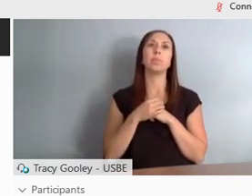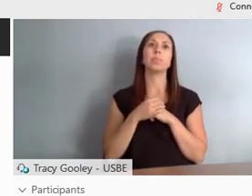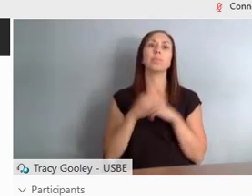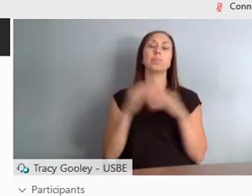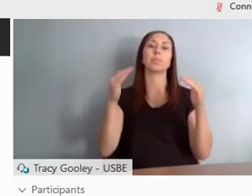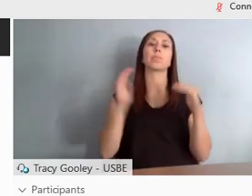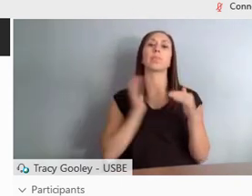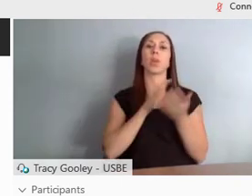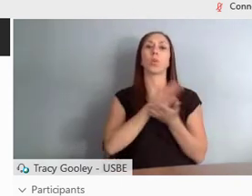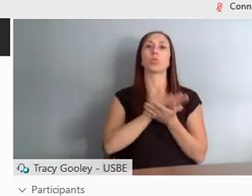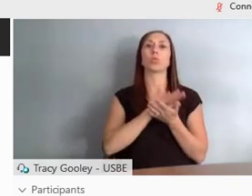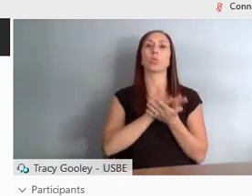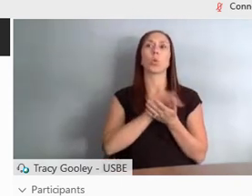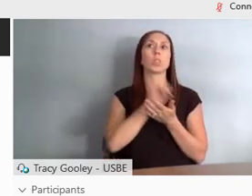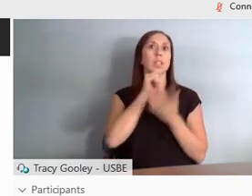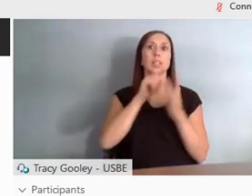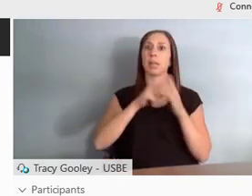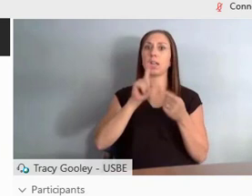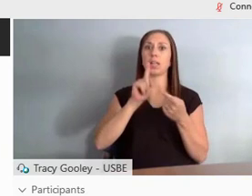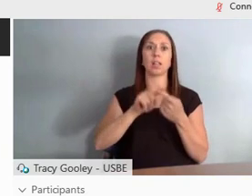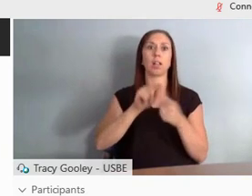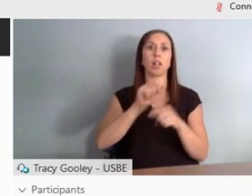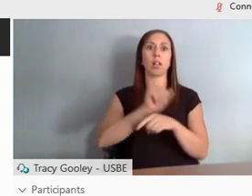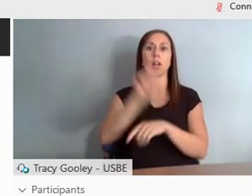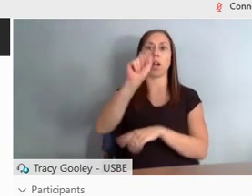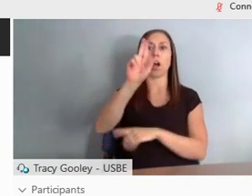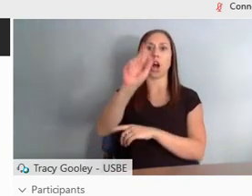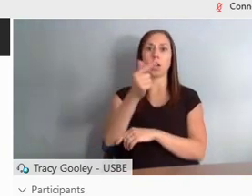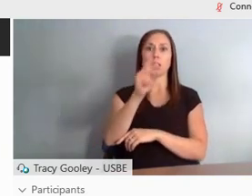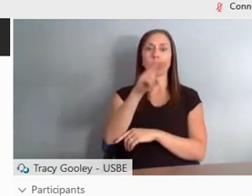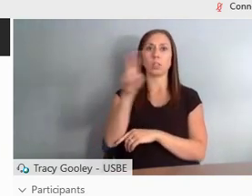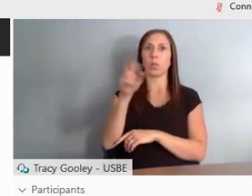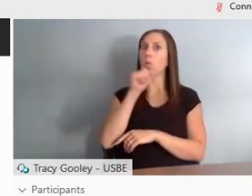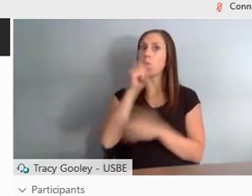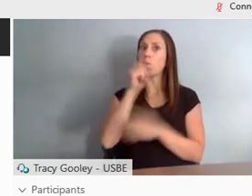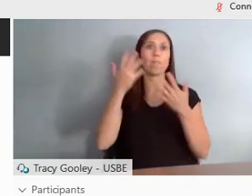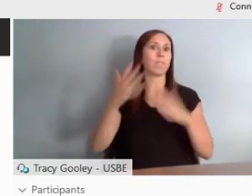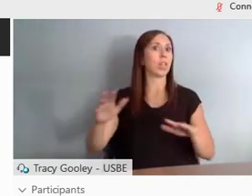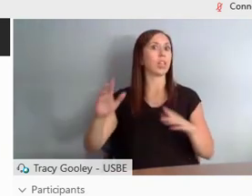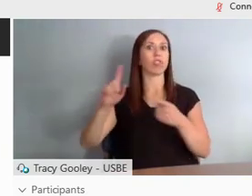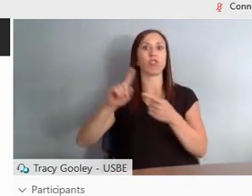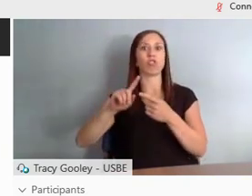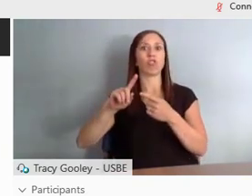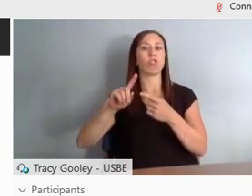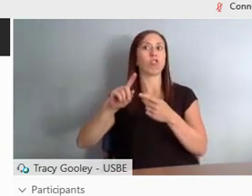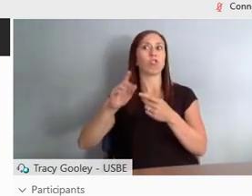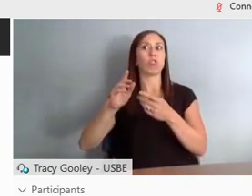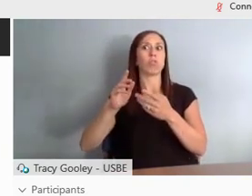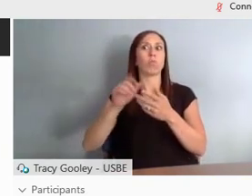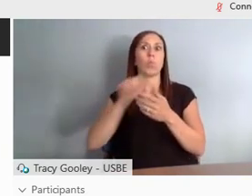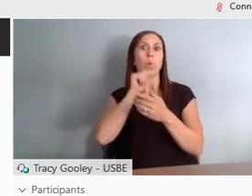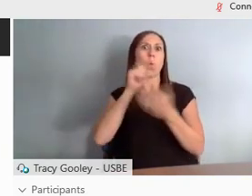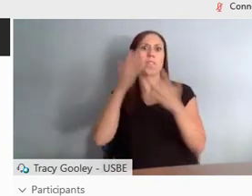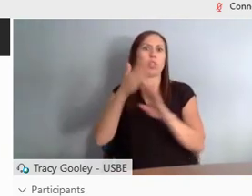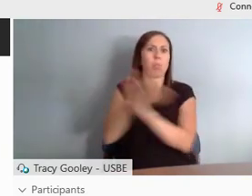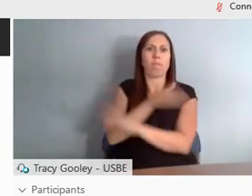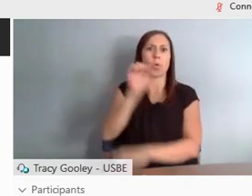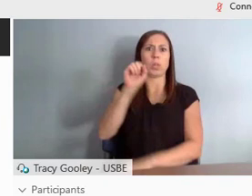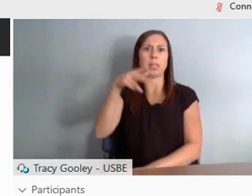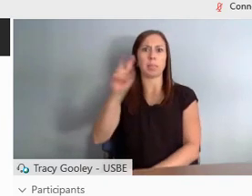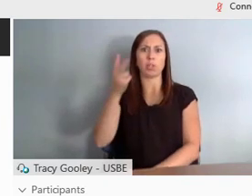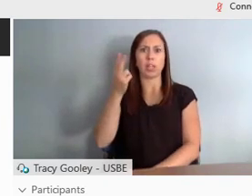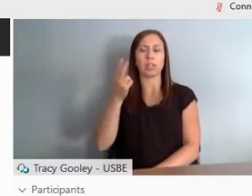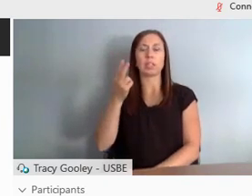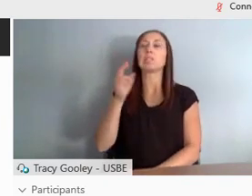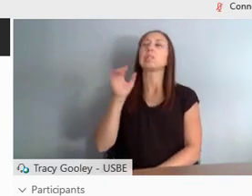Our school doesn't start until August 26th, therefore we won't finish testing by September 2nd. So I'm